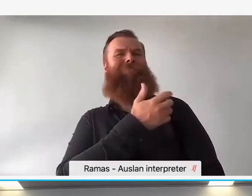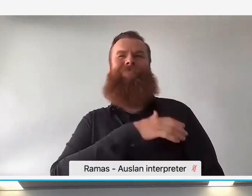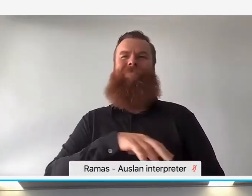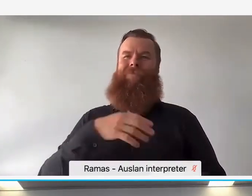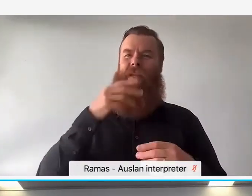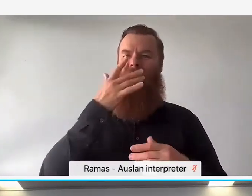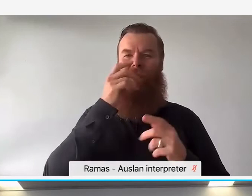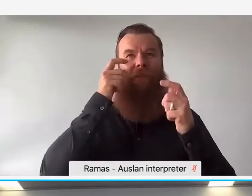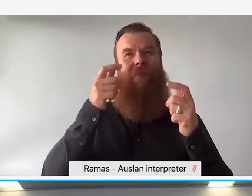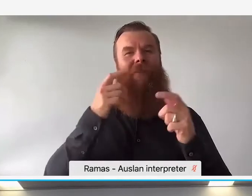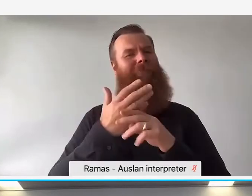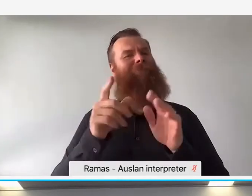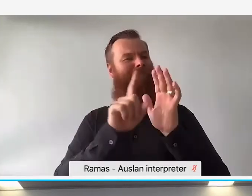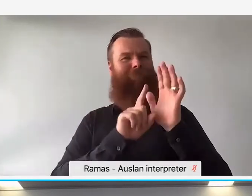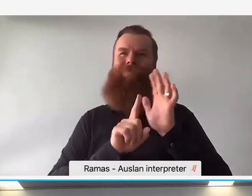and their countries.